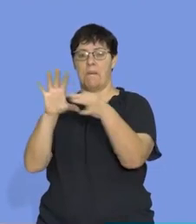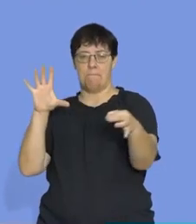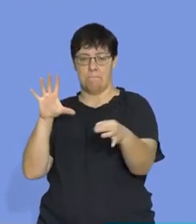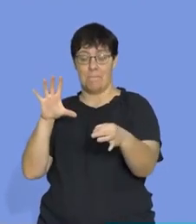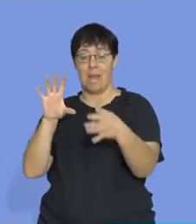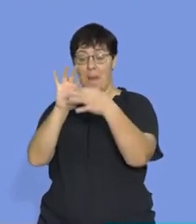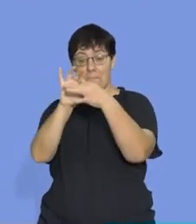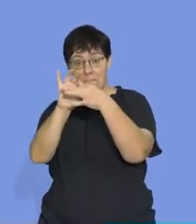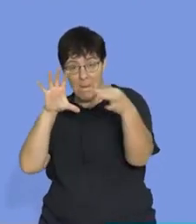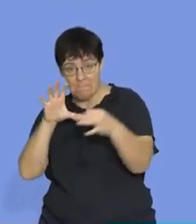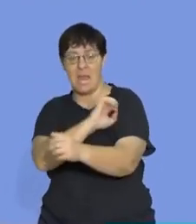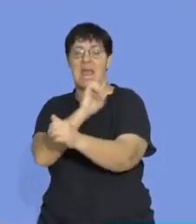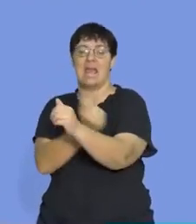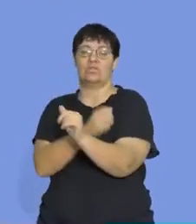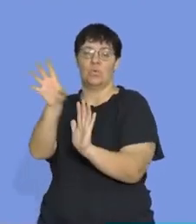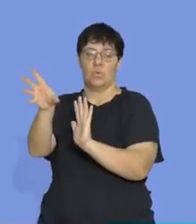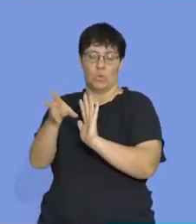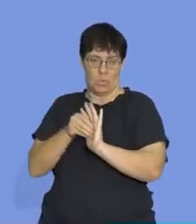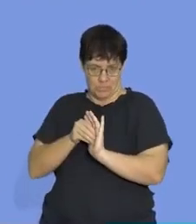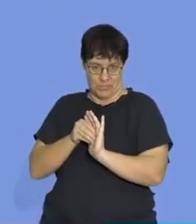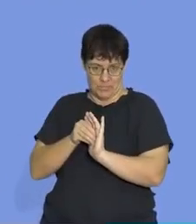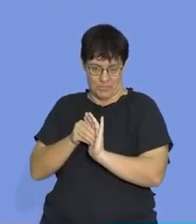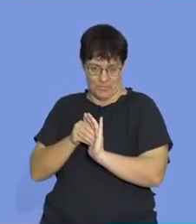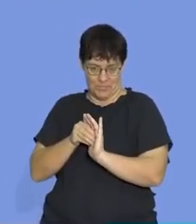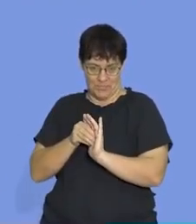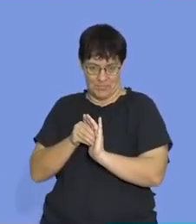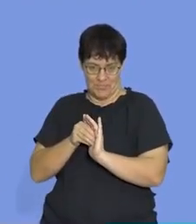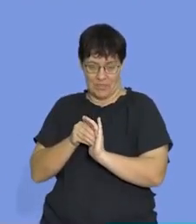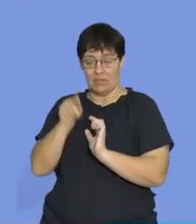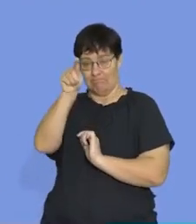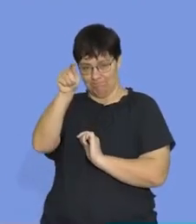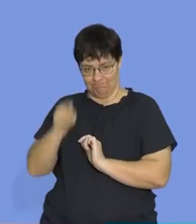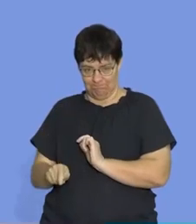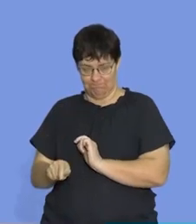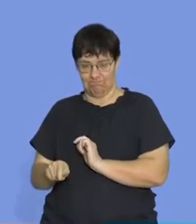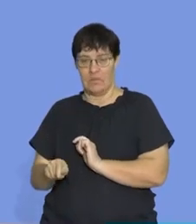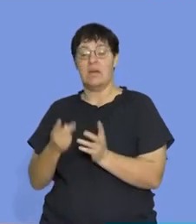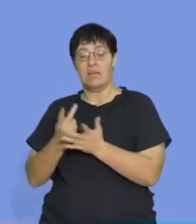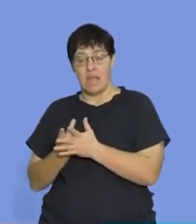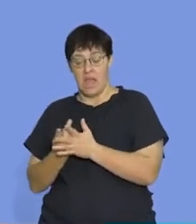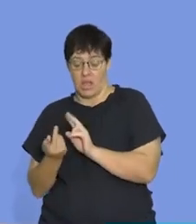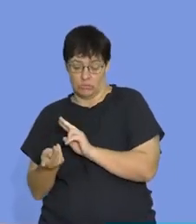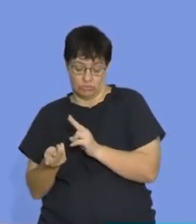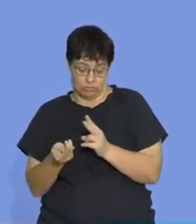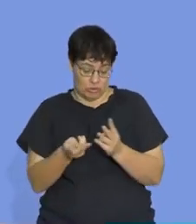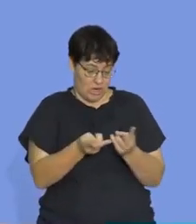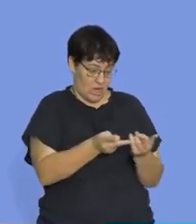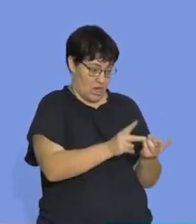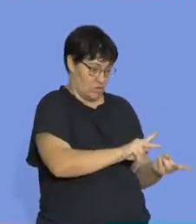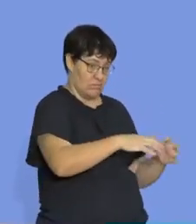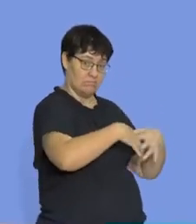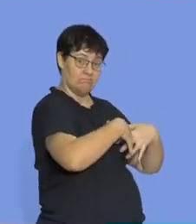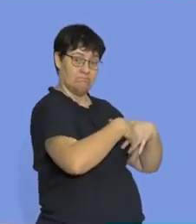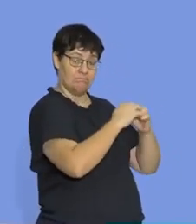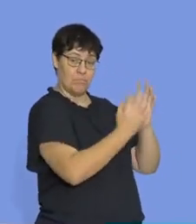of energy to break existing bonds within, the reacting particles. And while the process of,